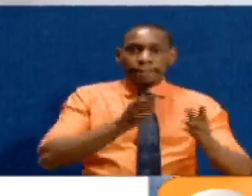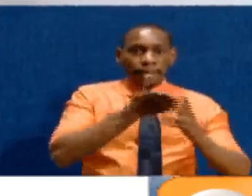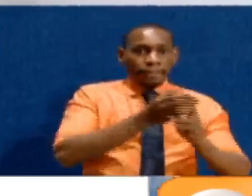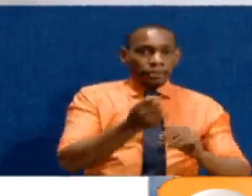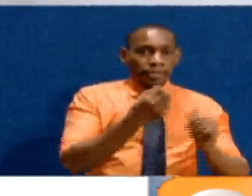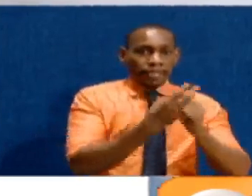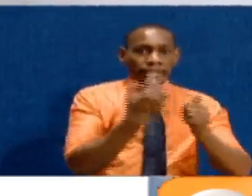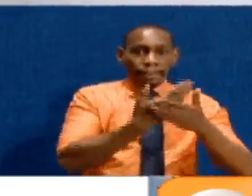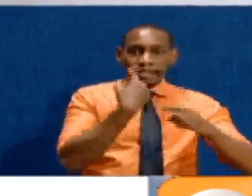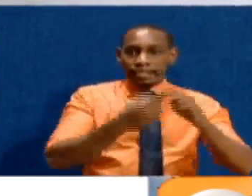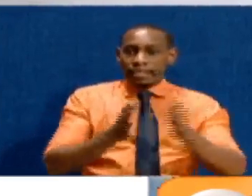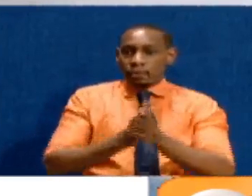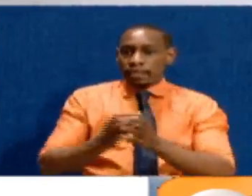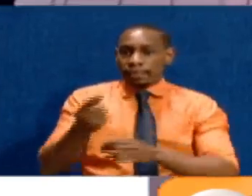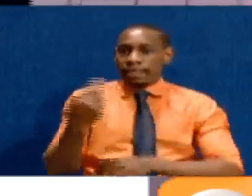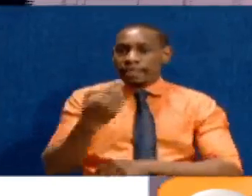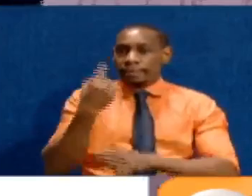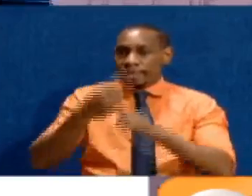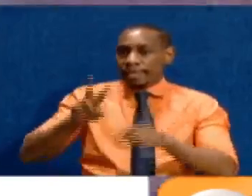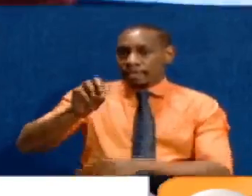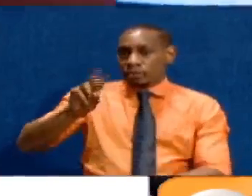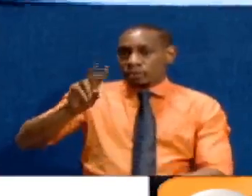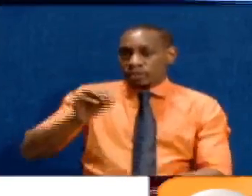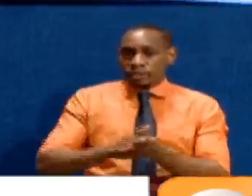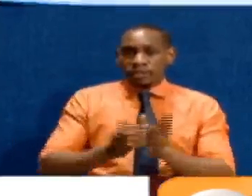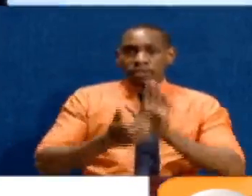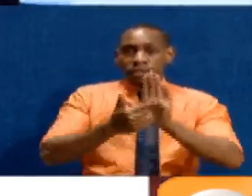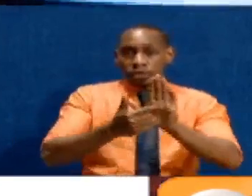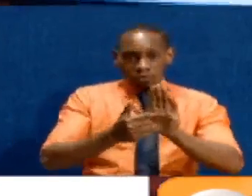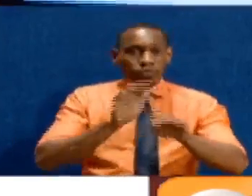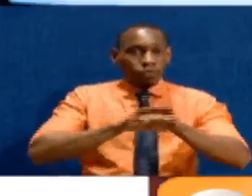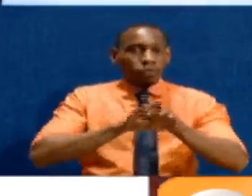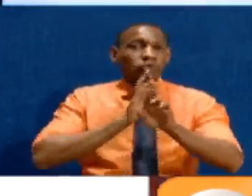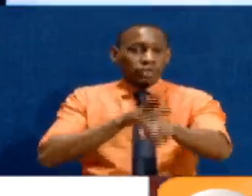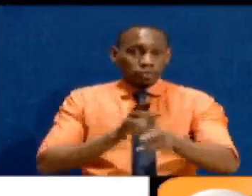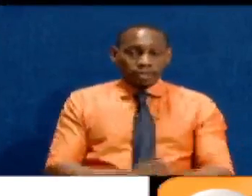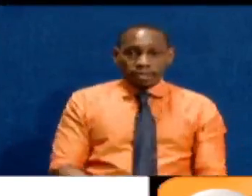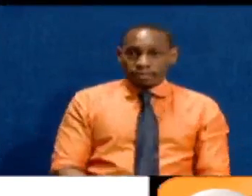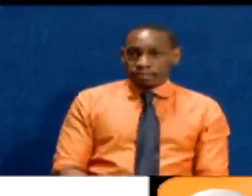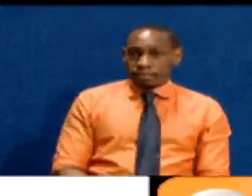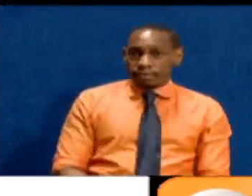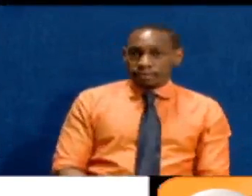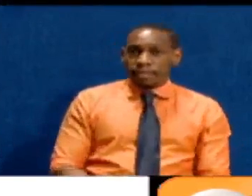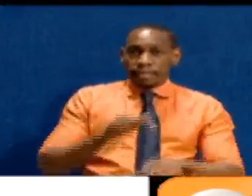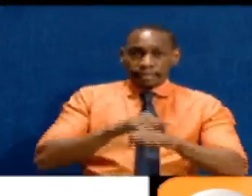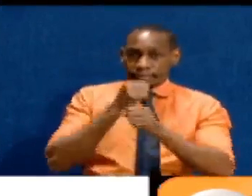between December last year and April this year, produced some promising results. When I